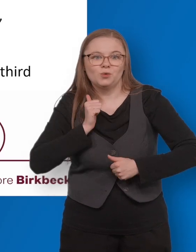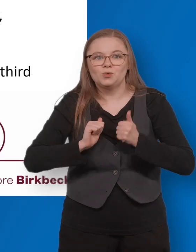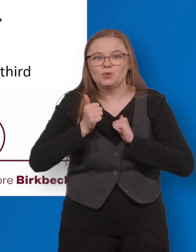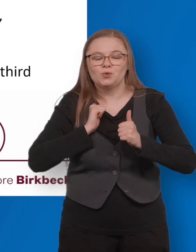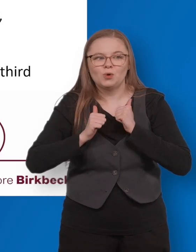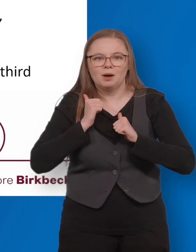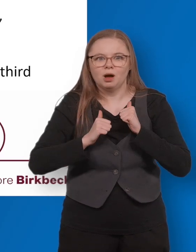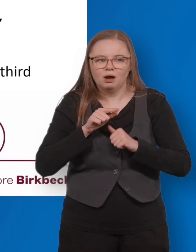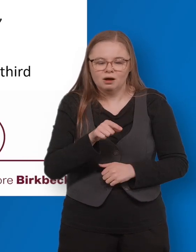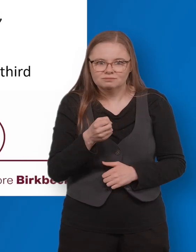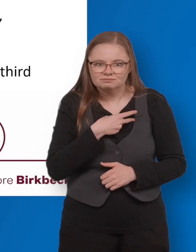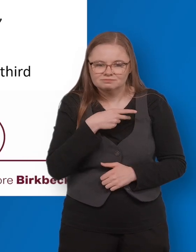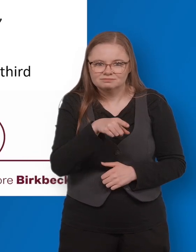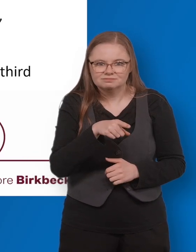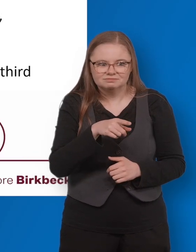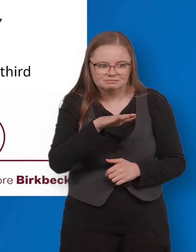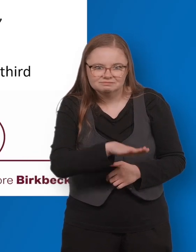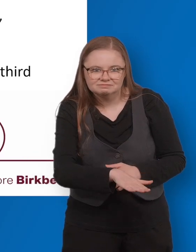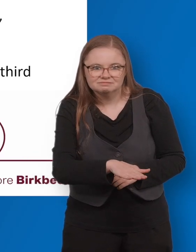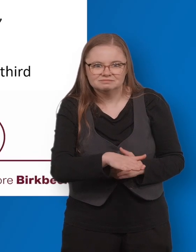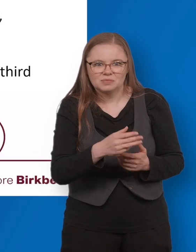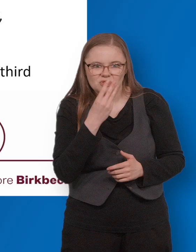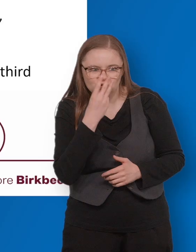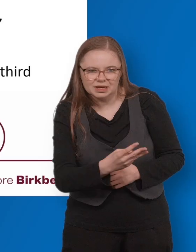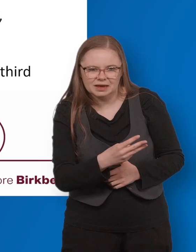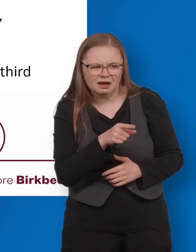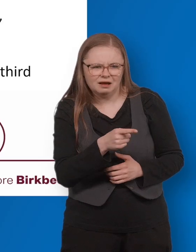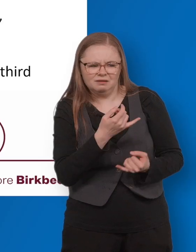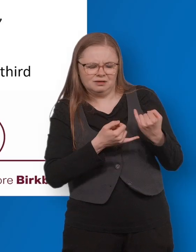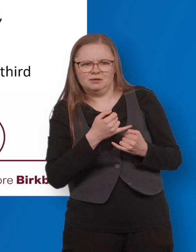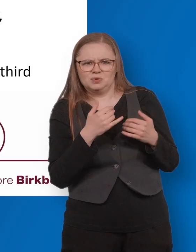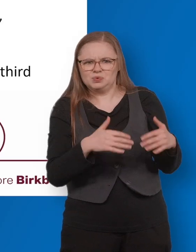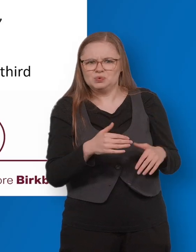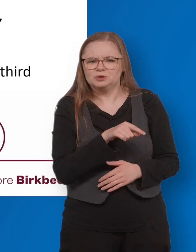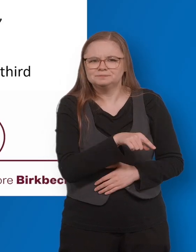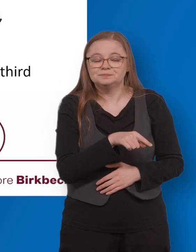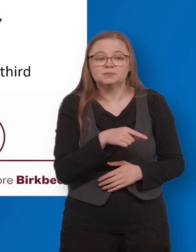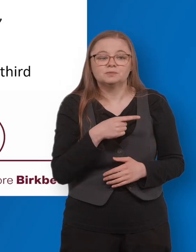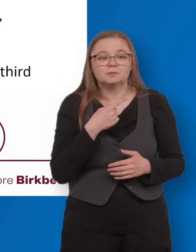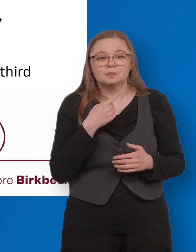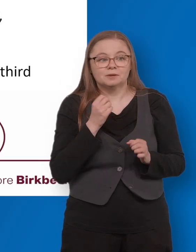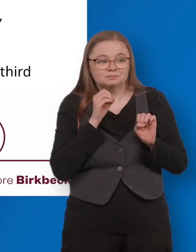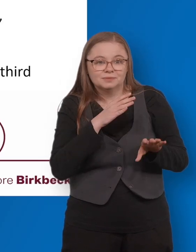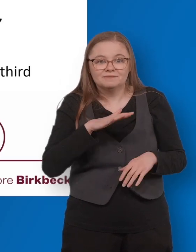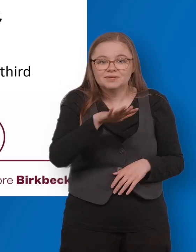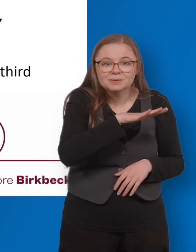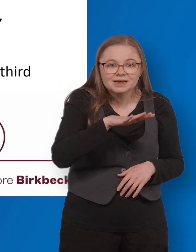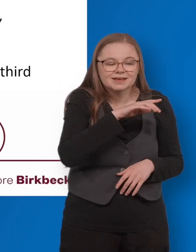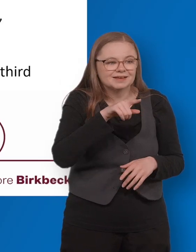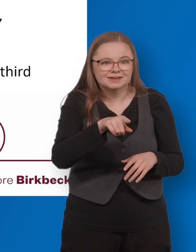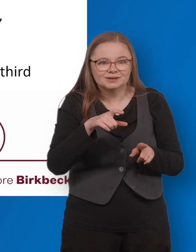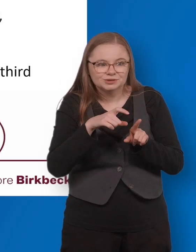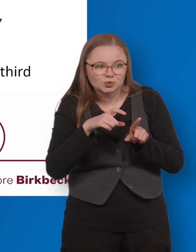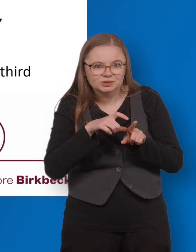There's nothing better a leveler of ego than a 3-year-old. So I said to my family, including my then 3-year-old